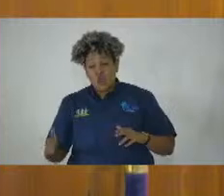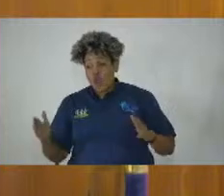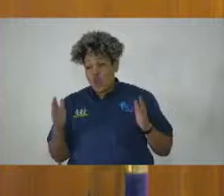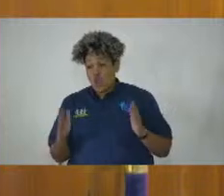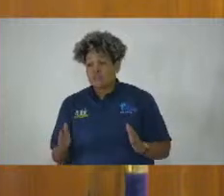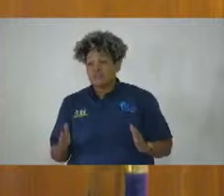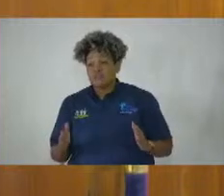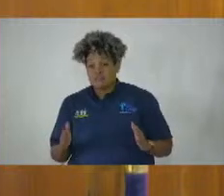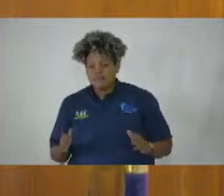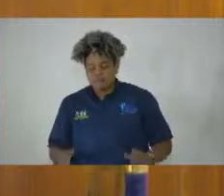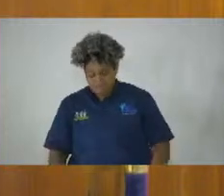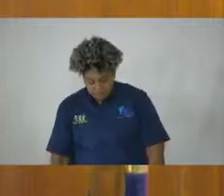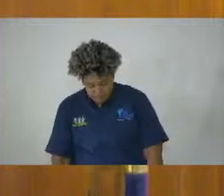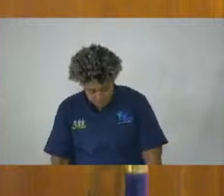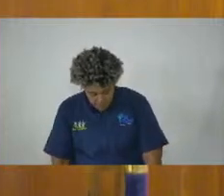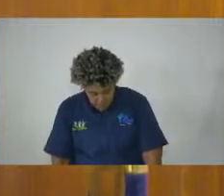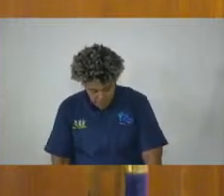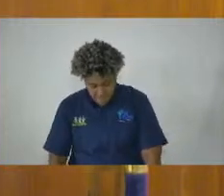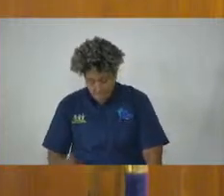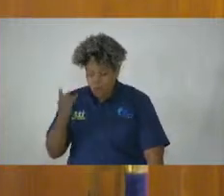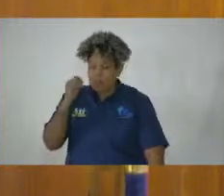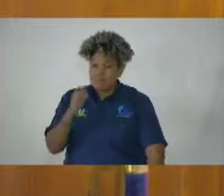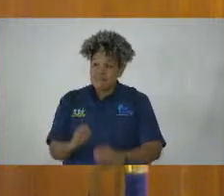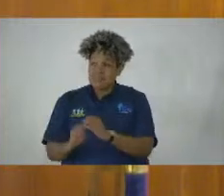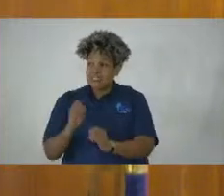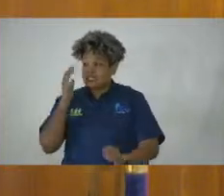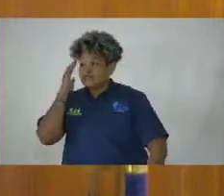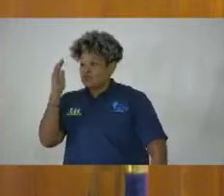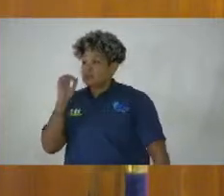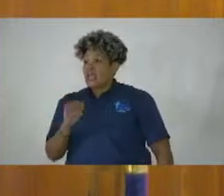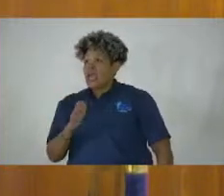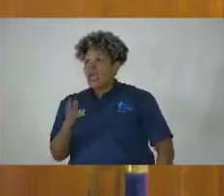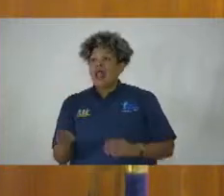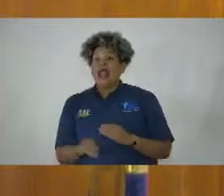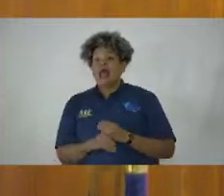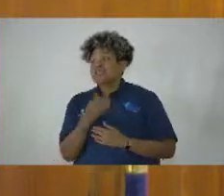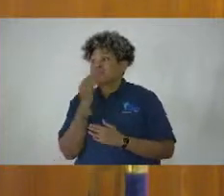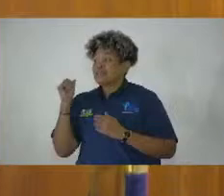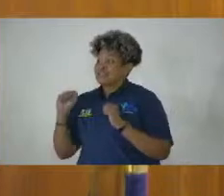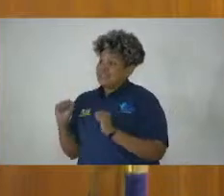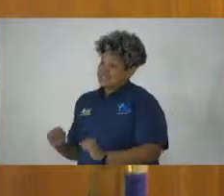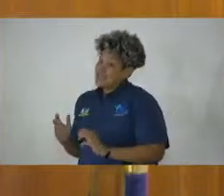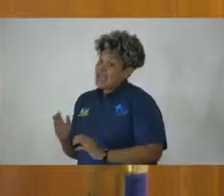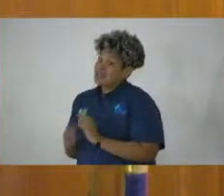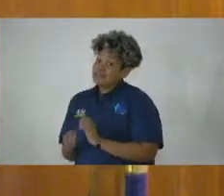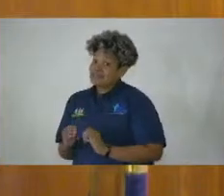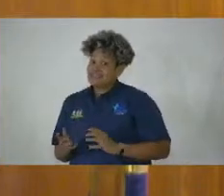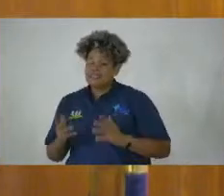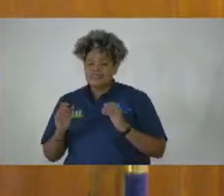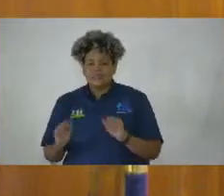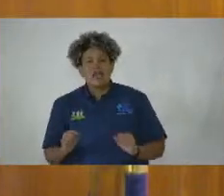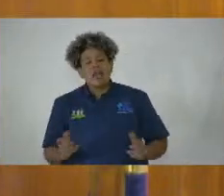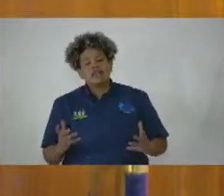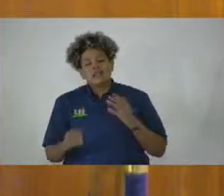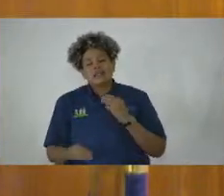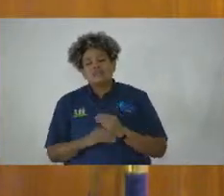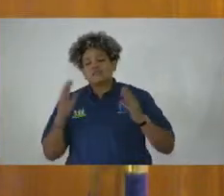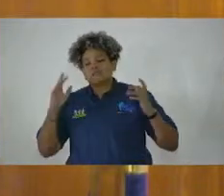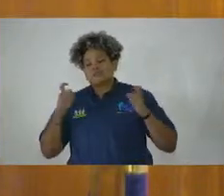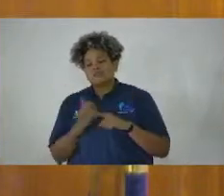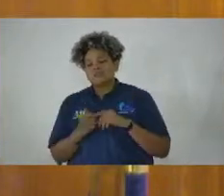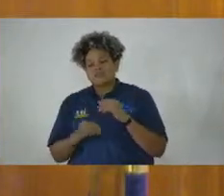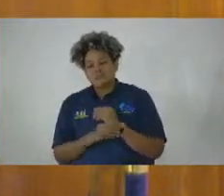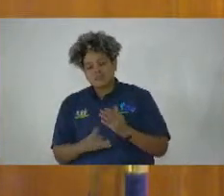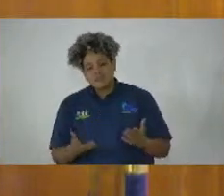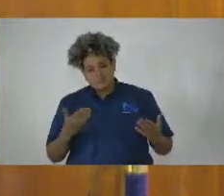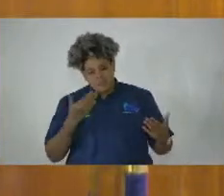window, and I hope that we can rectify it in the future as best as we can. Mr. Speaker,